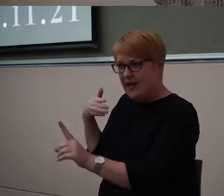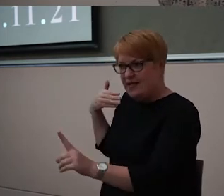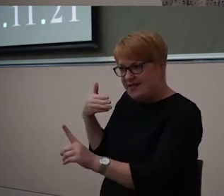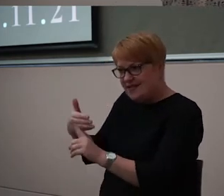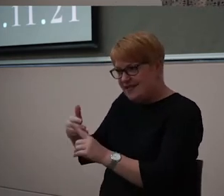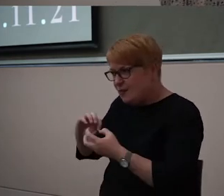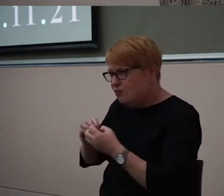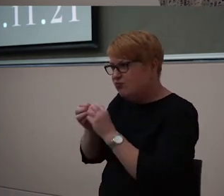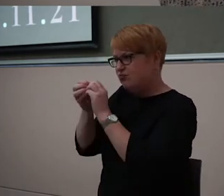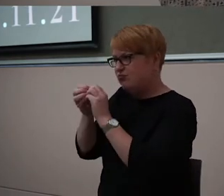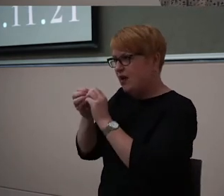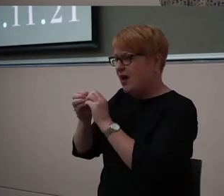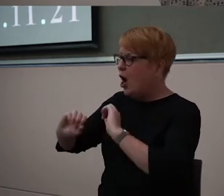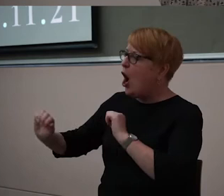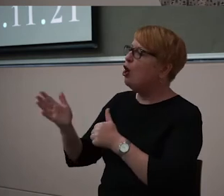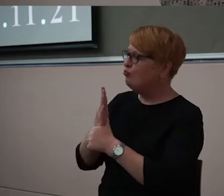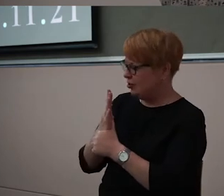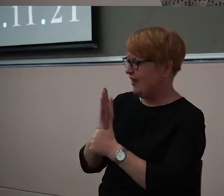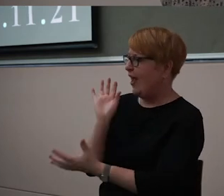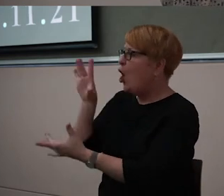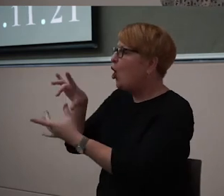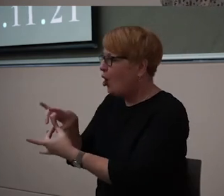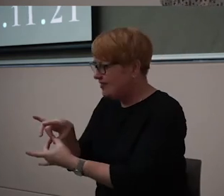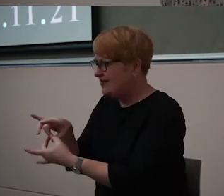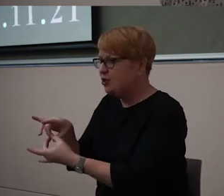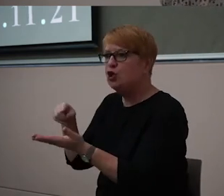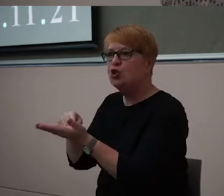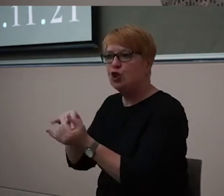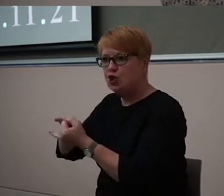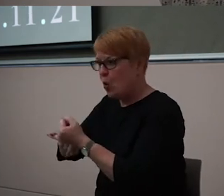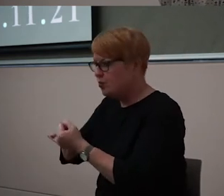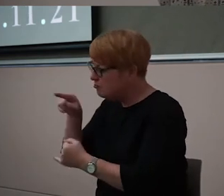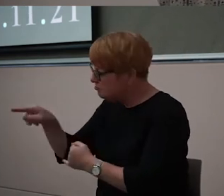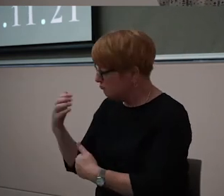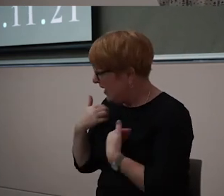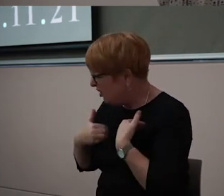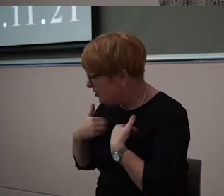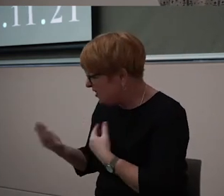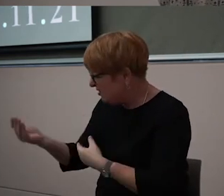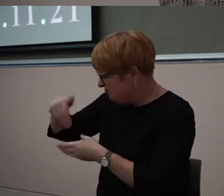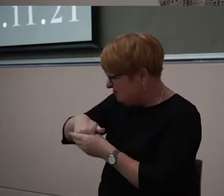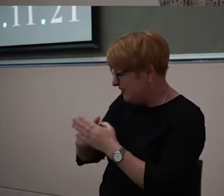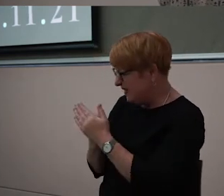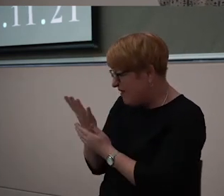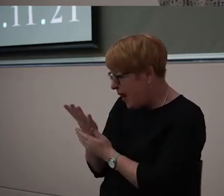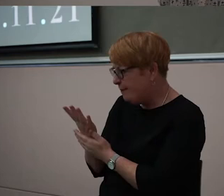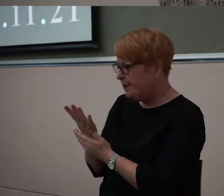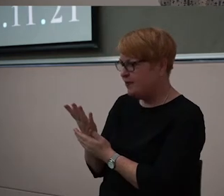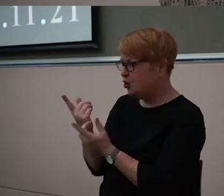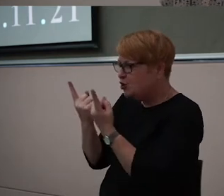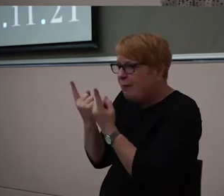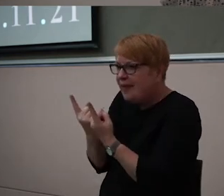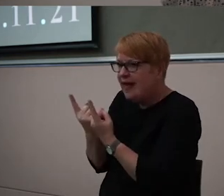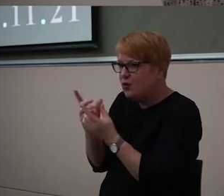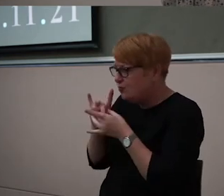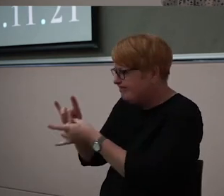our project reached out to Touchstones to see if they would be interested in developing a commission that would engage the communities in